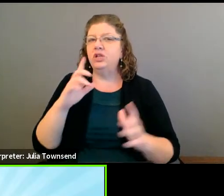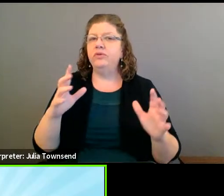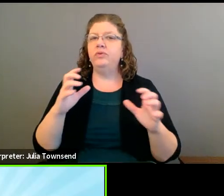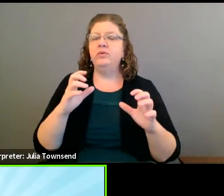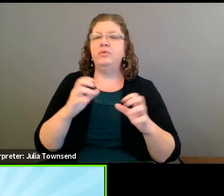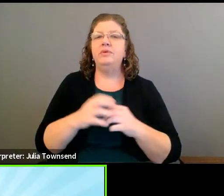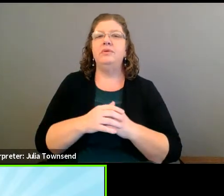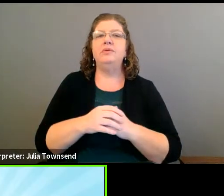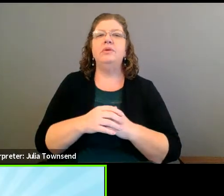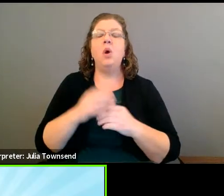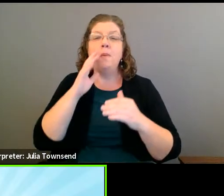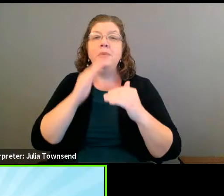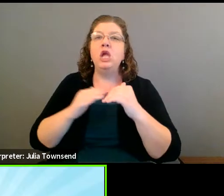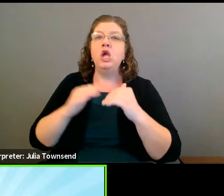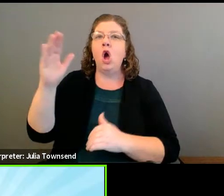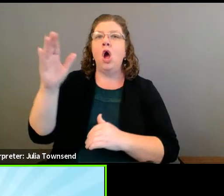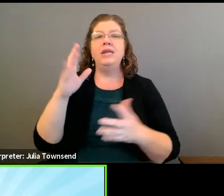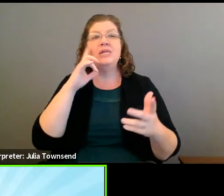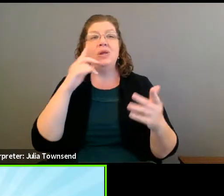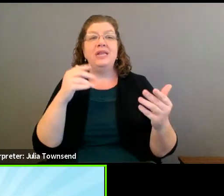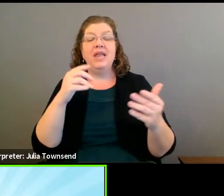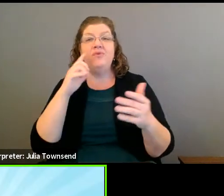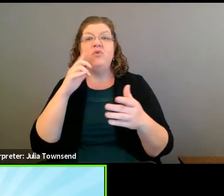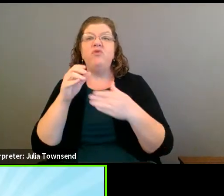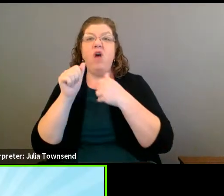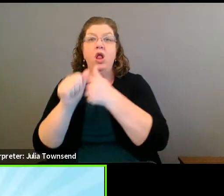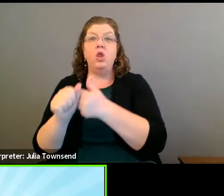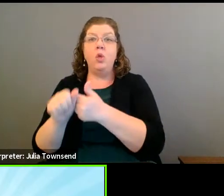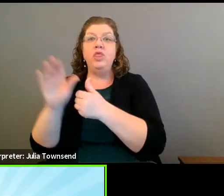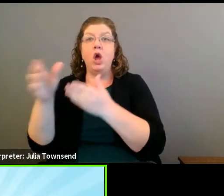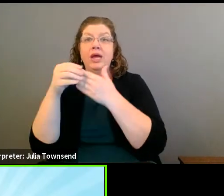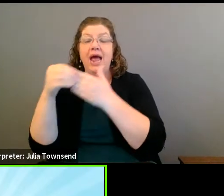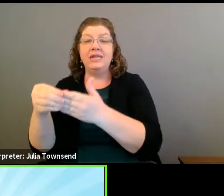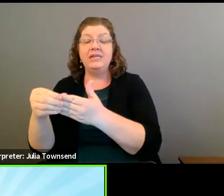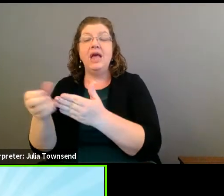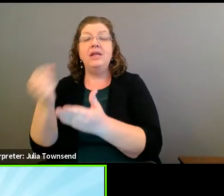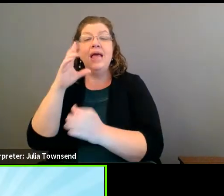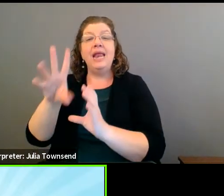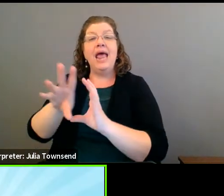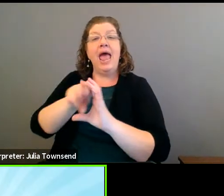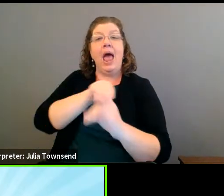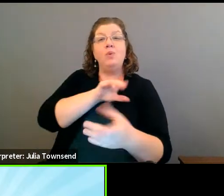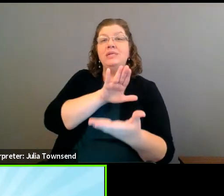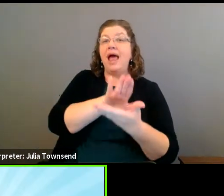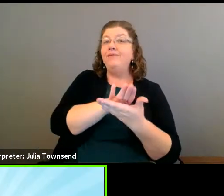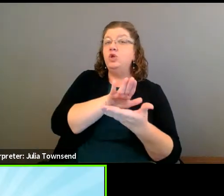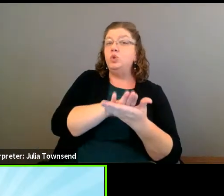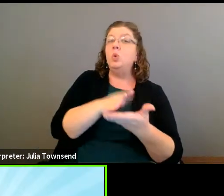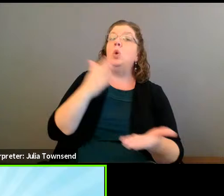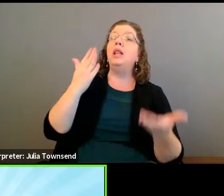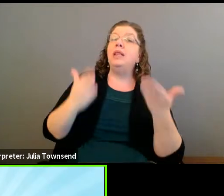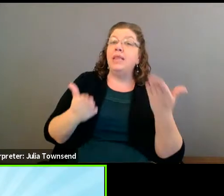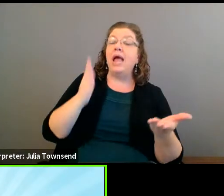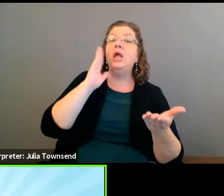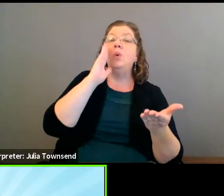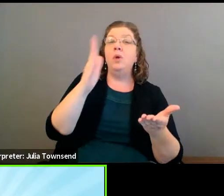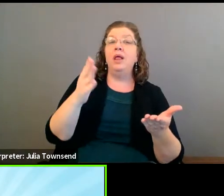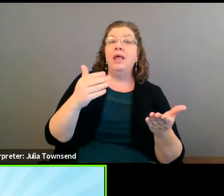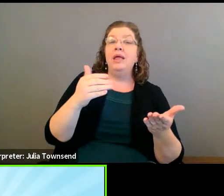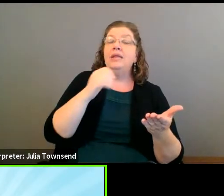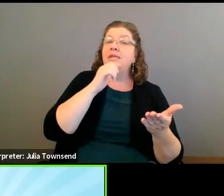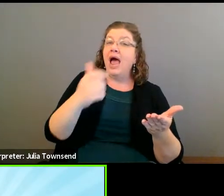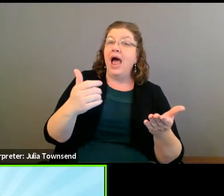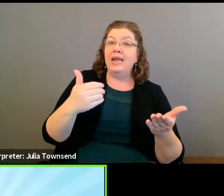beyond the blueprint. And what does that mean? Outside of schools, it is likely that we will have not